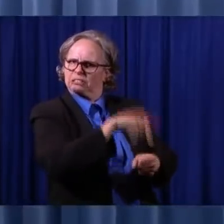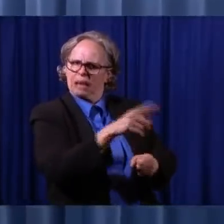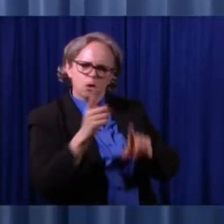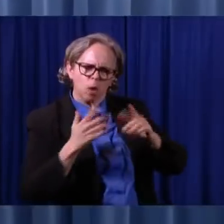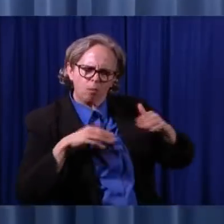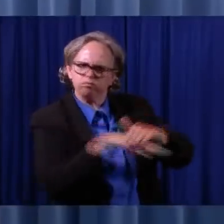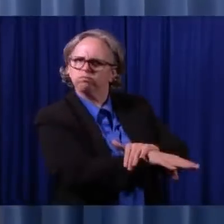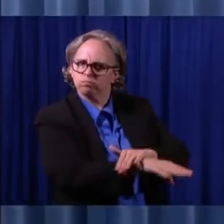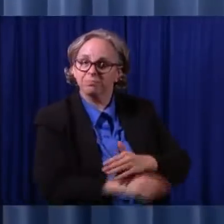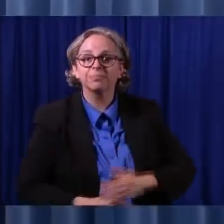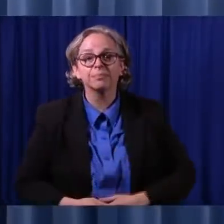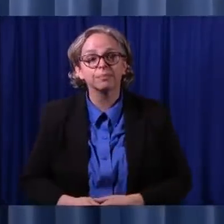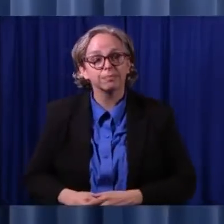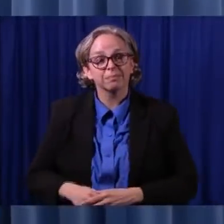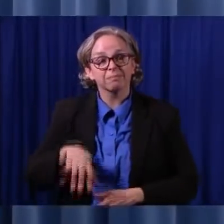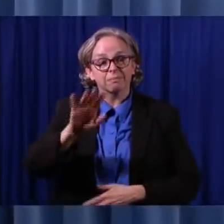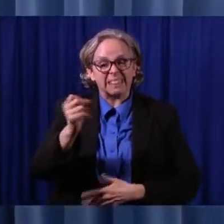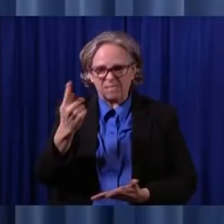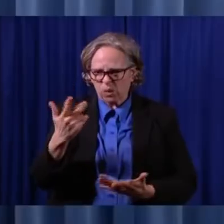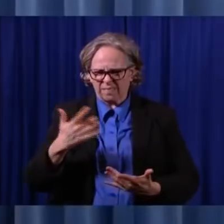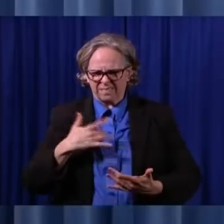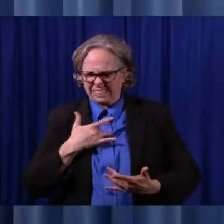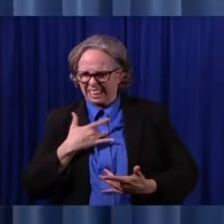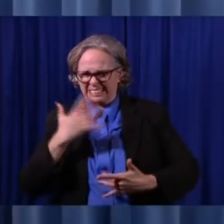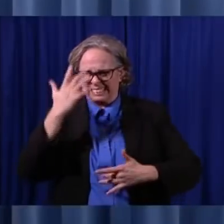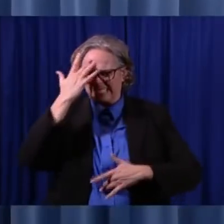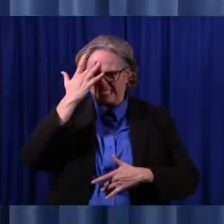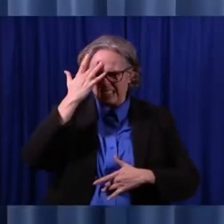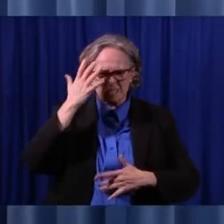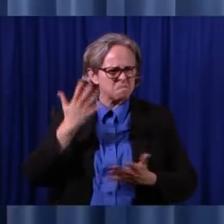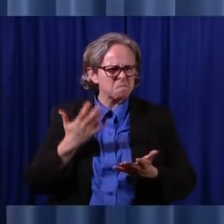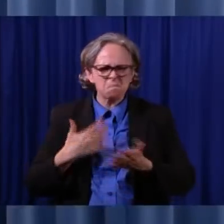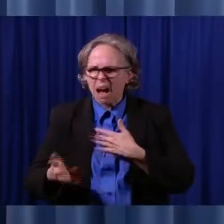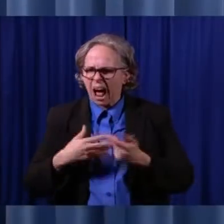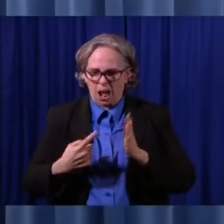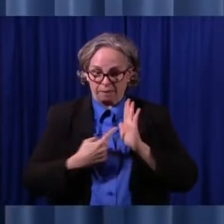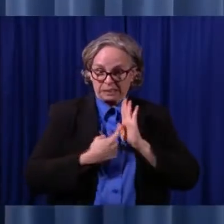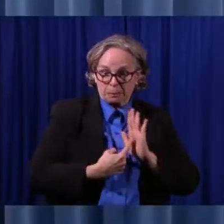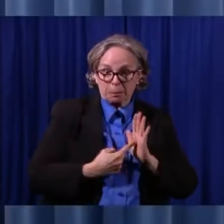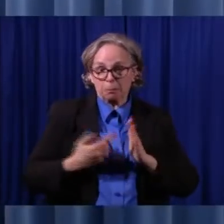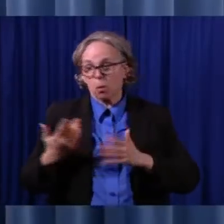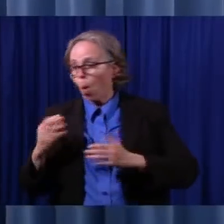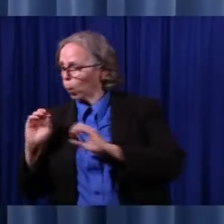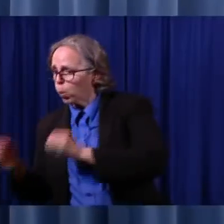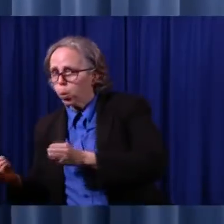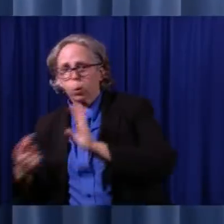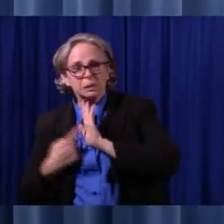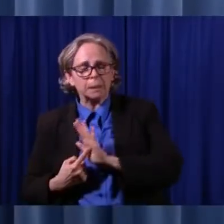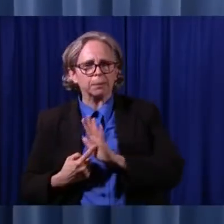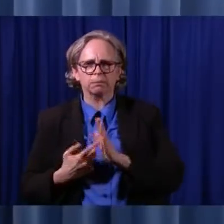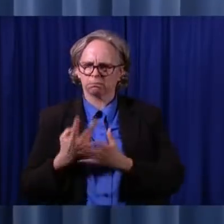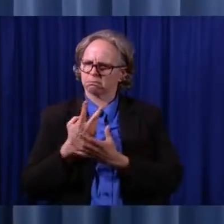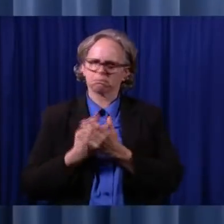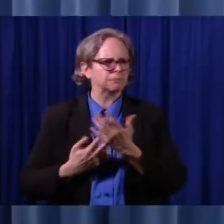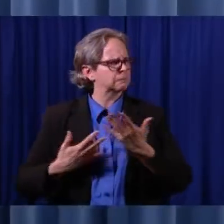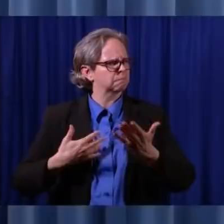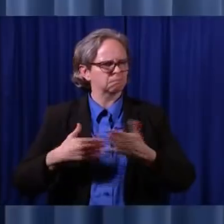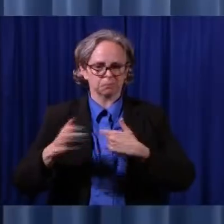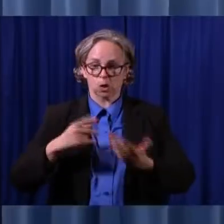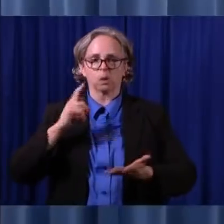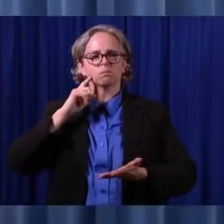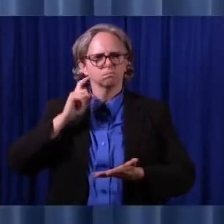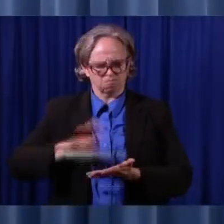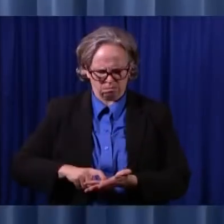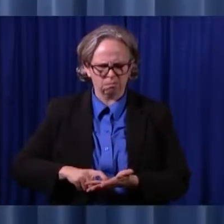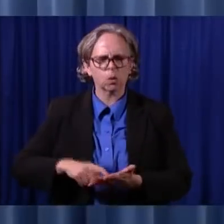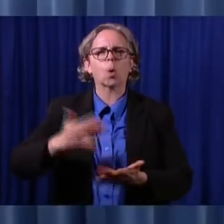symptoms or not, we're able to better prevent the spread of COVID-19. You see the map here on the board.